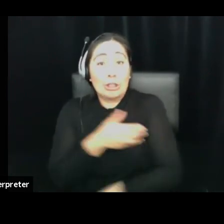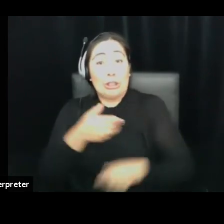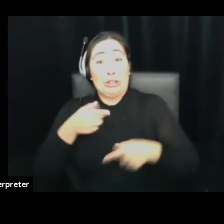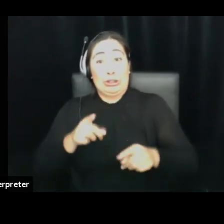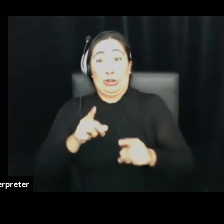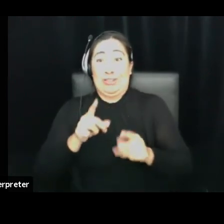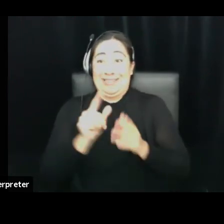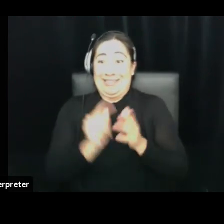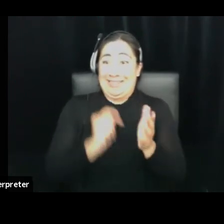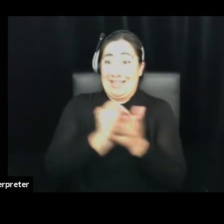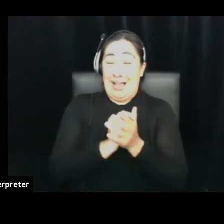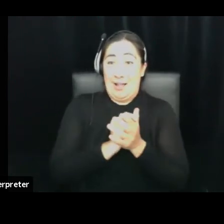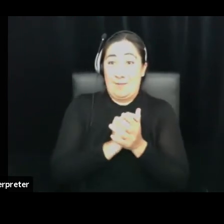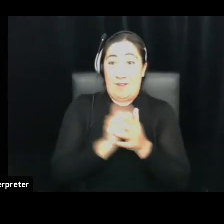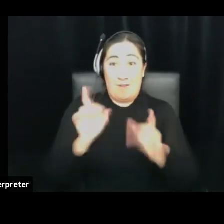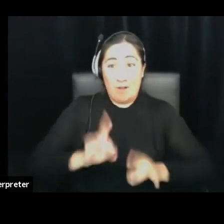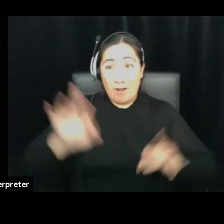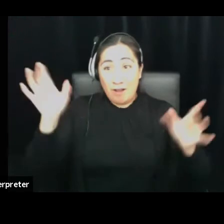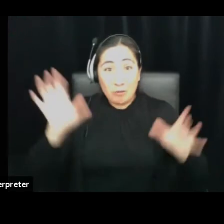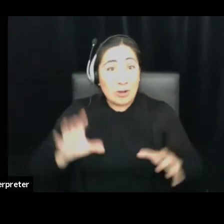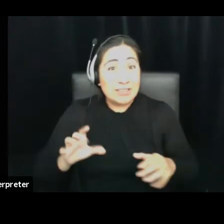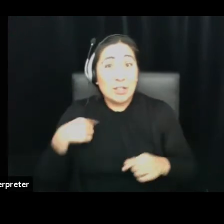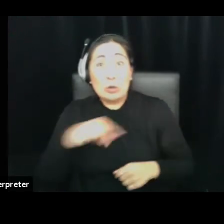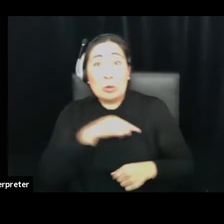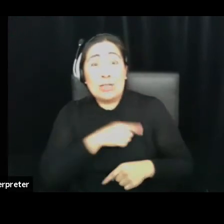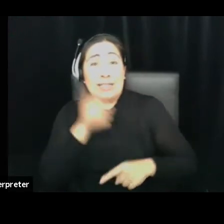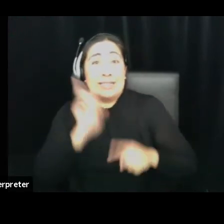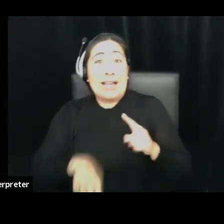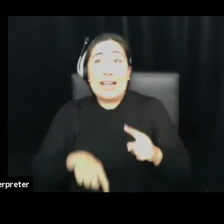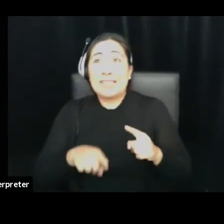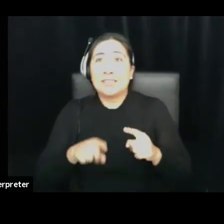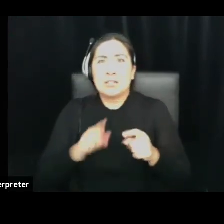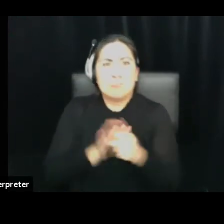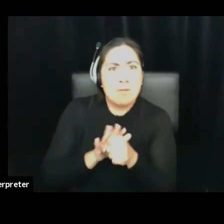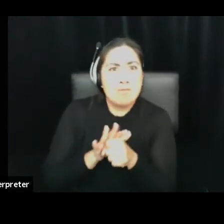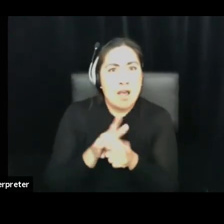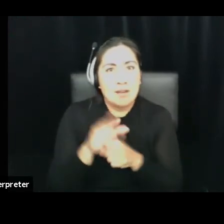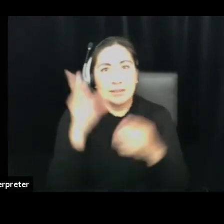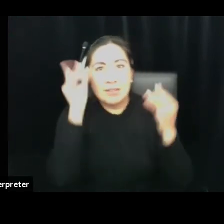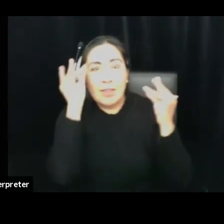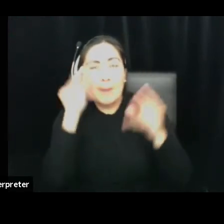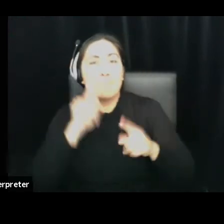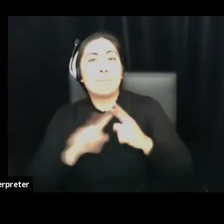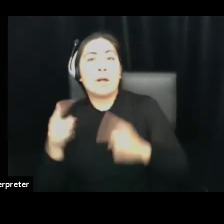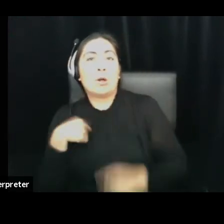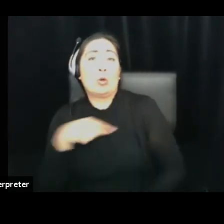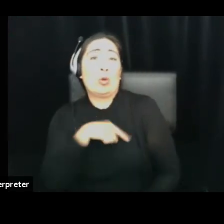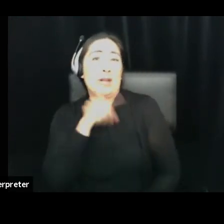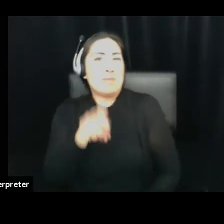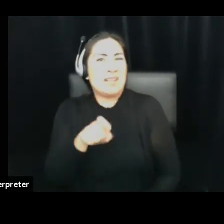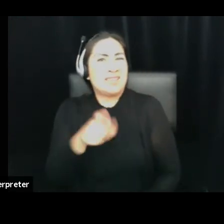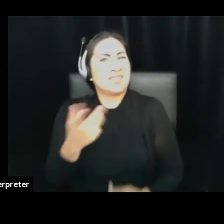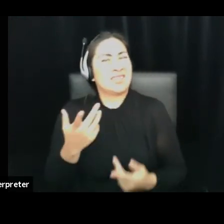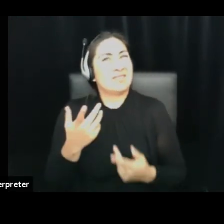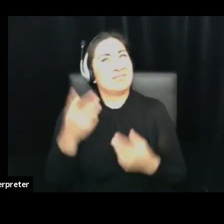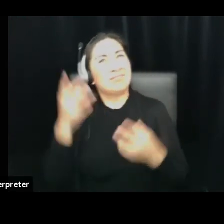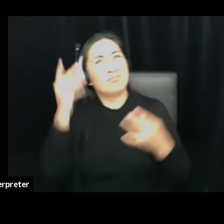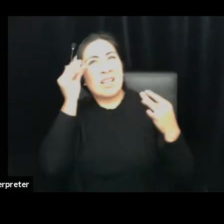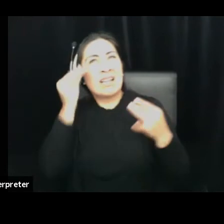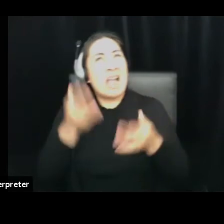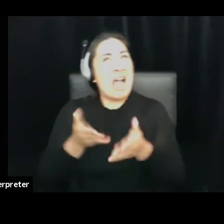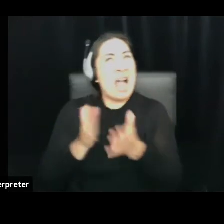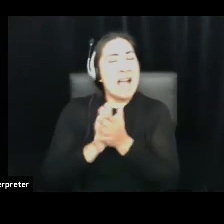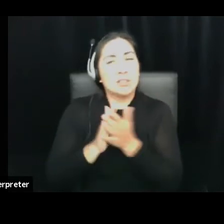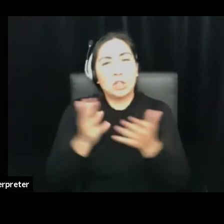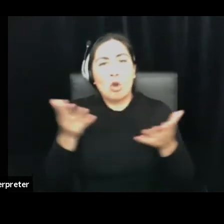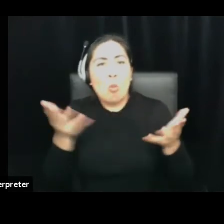can realistically move toward abundance thinking, but we need to be asking, what is enough? And